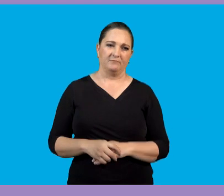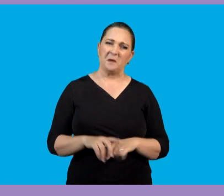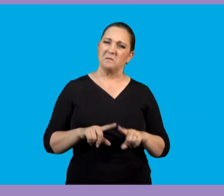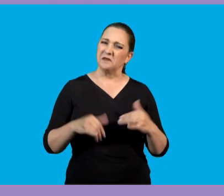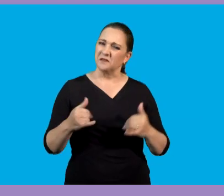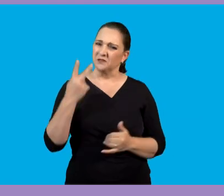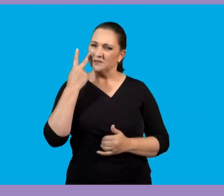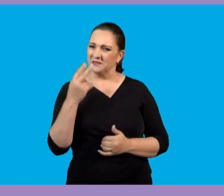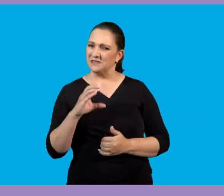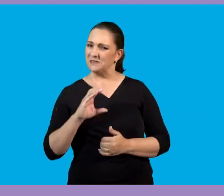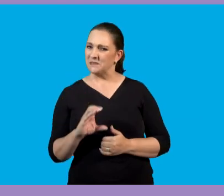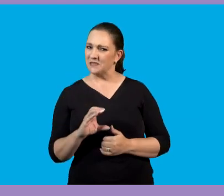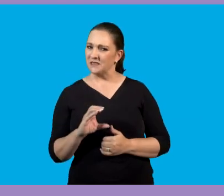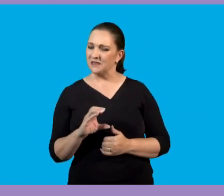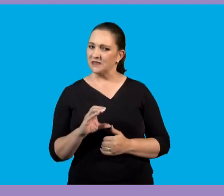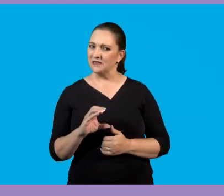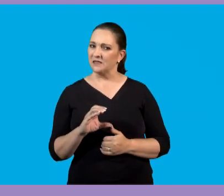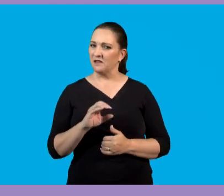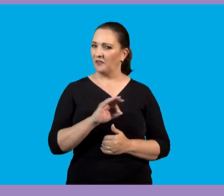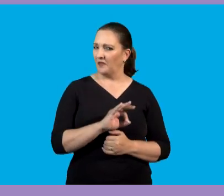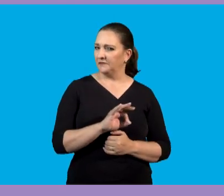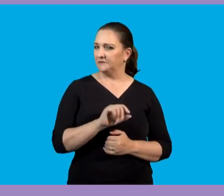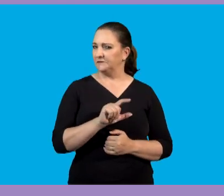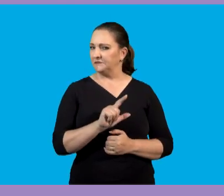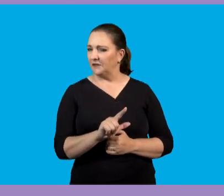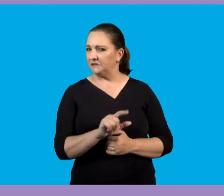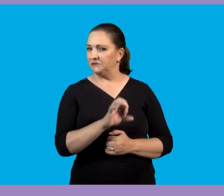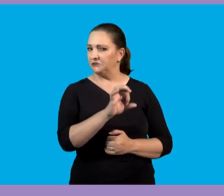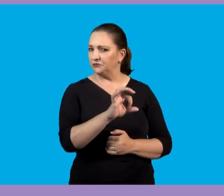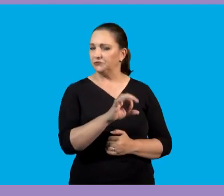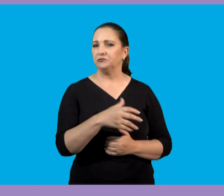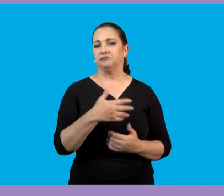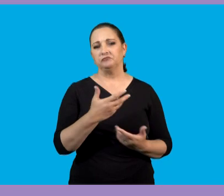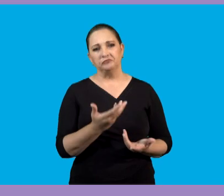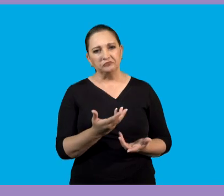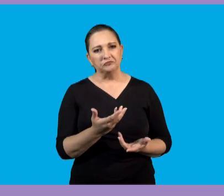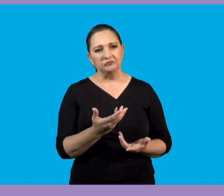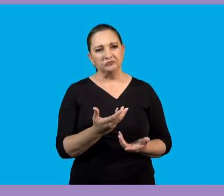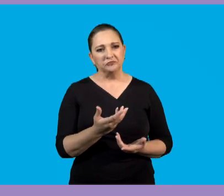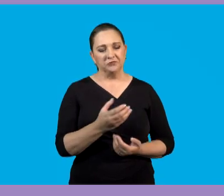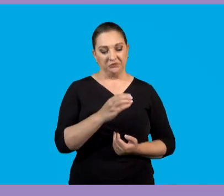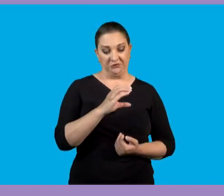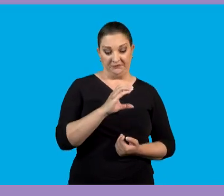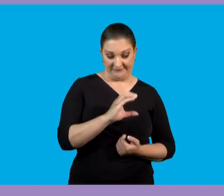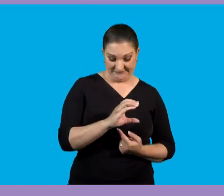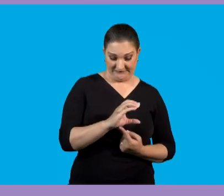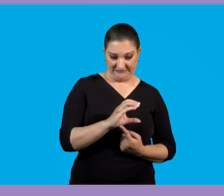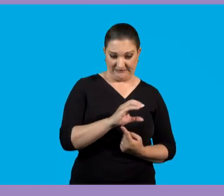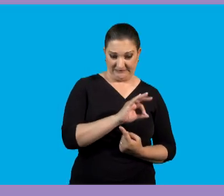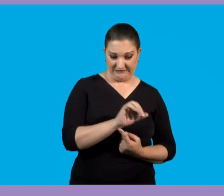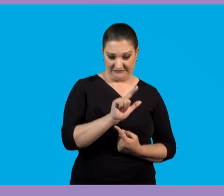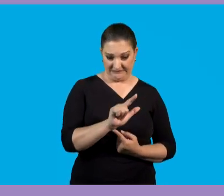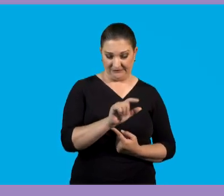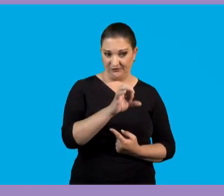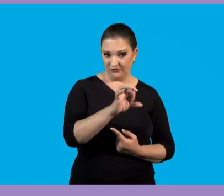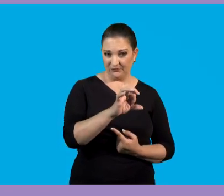angle C, we can see that angle C is equals to 37 degrees. So angle C is equals to 37